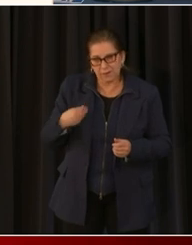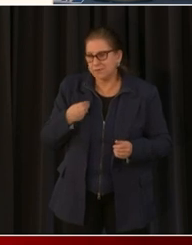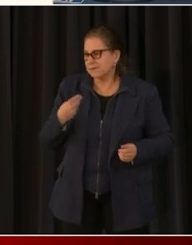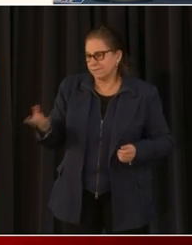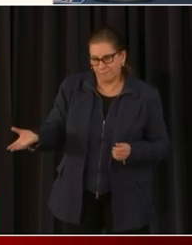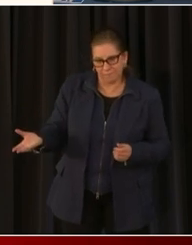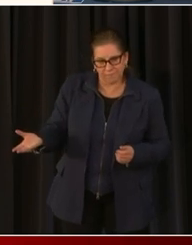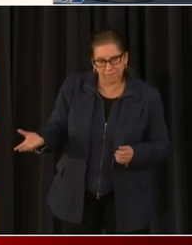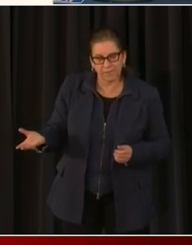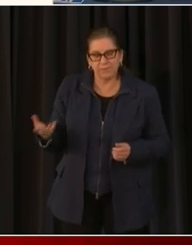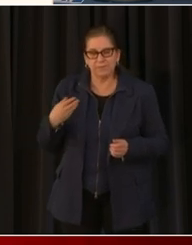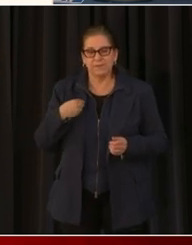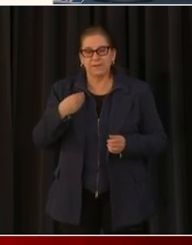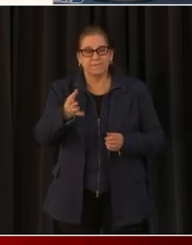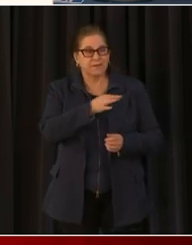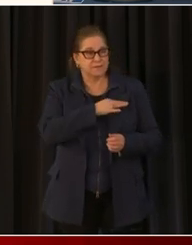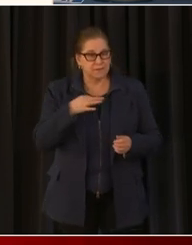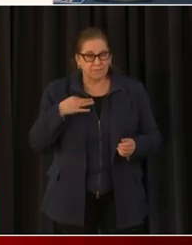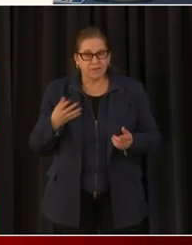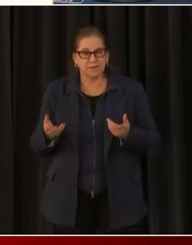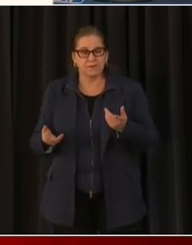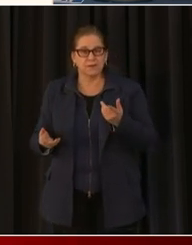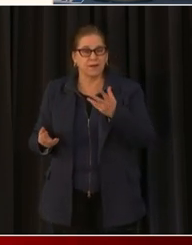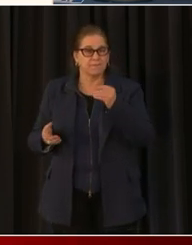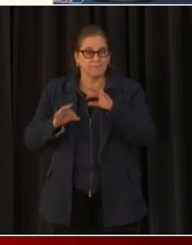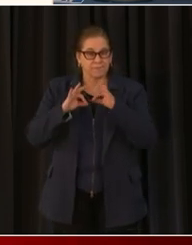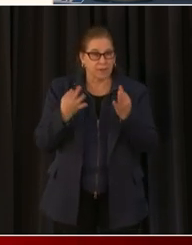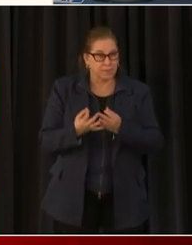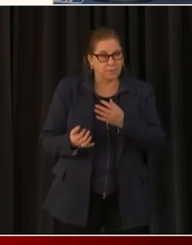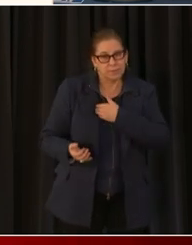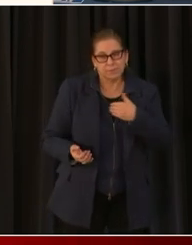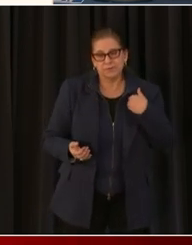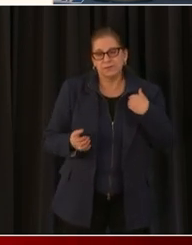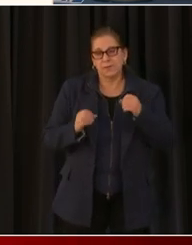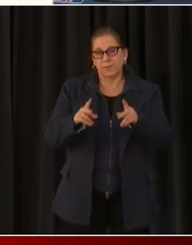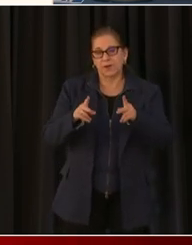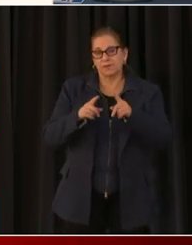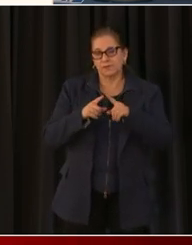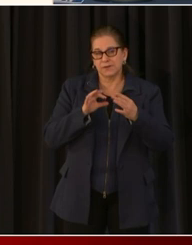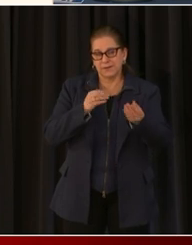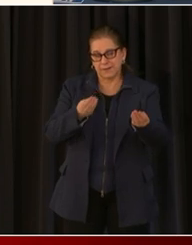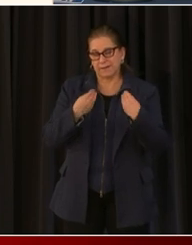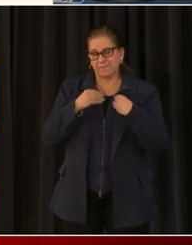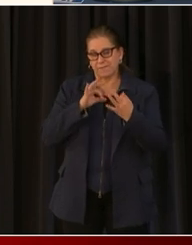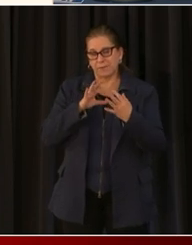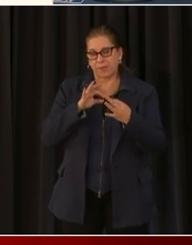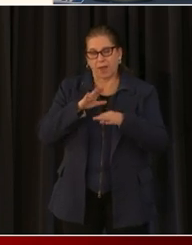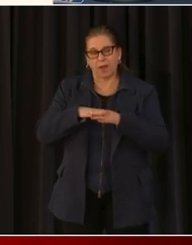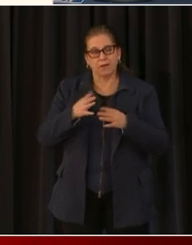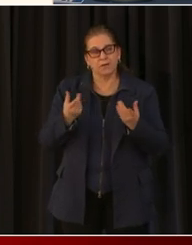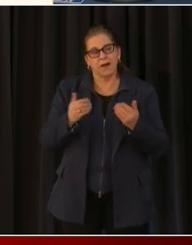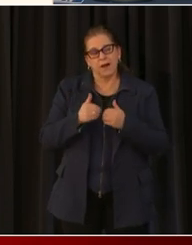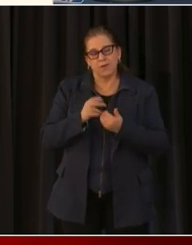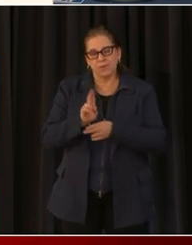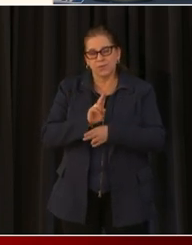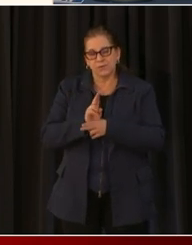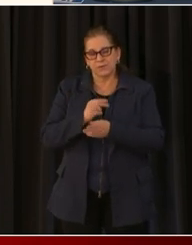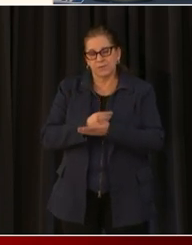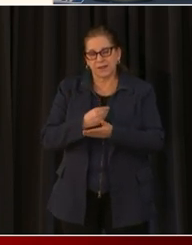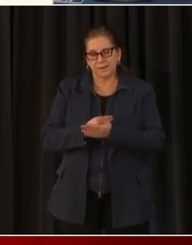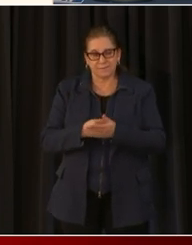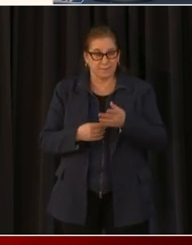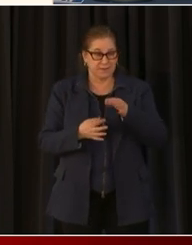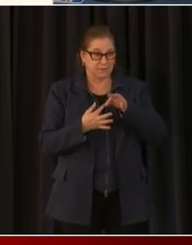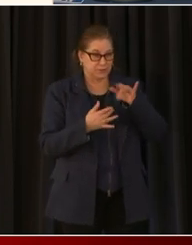staff and family, community members on not only their budgets for the upcoming school year, but also their academic